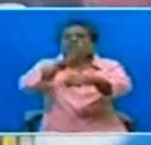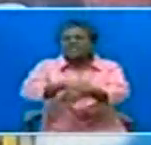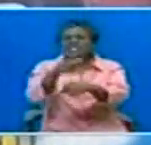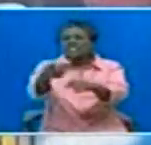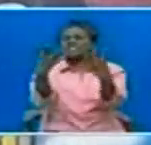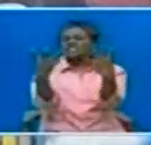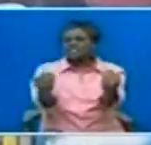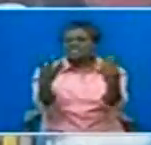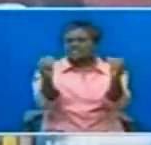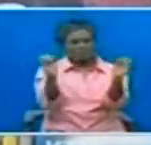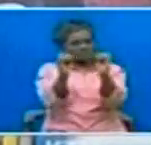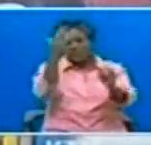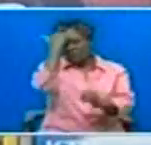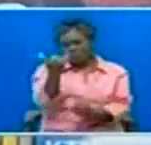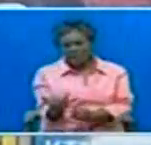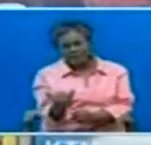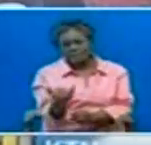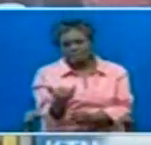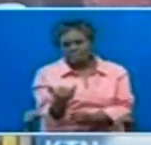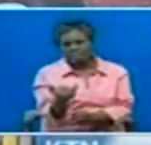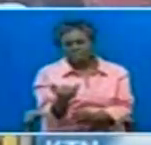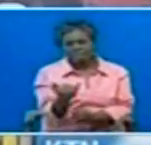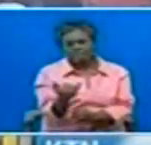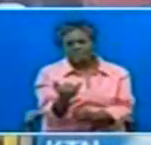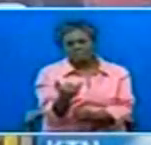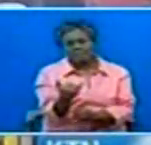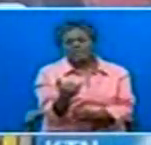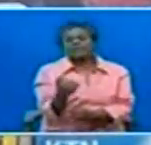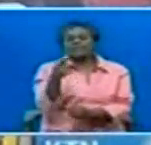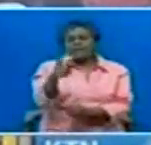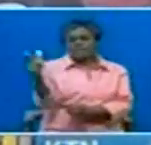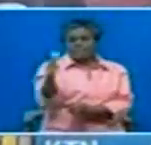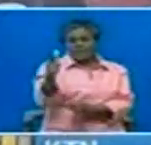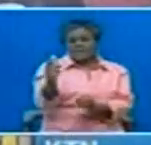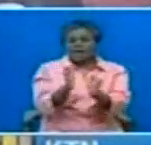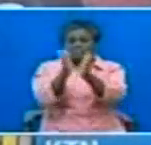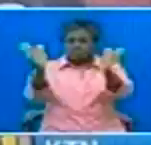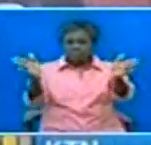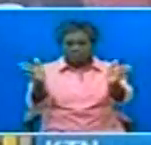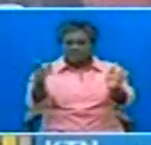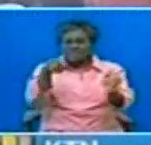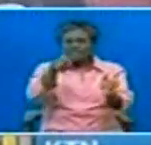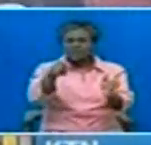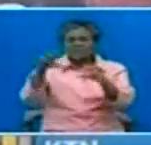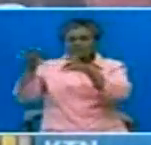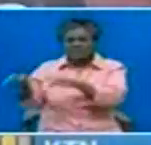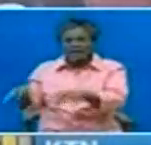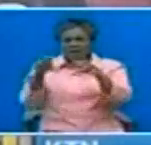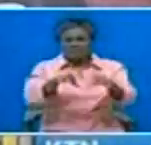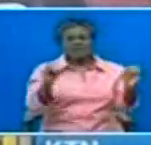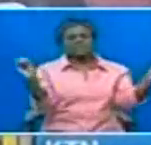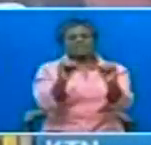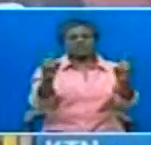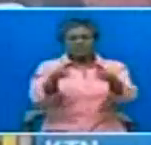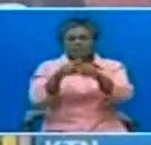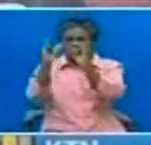down, because the mainstream media did not suffer as much as